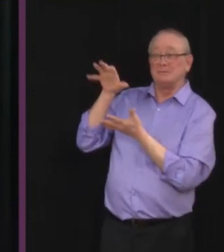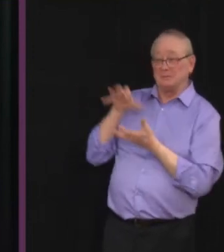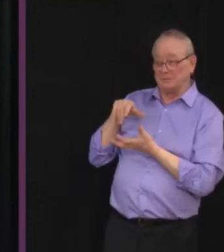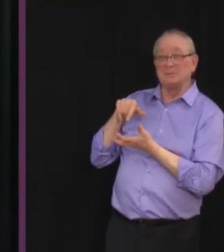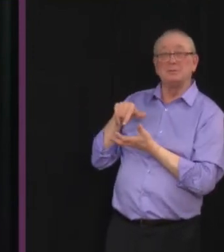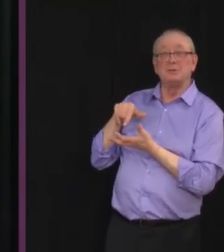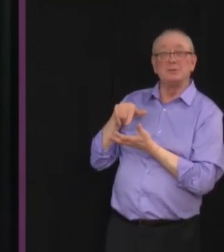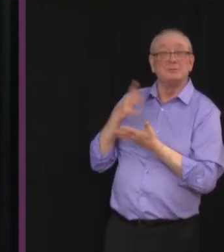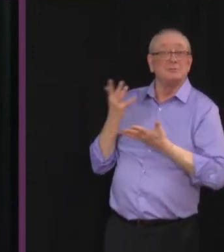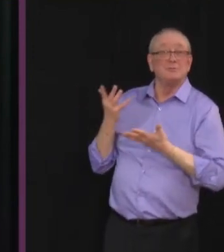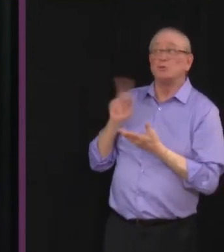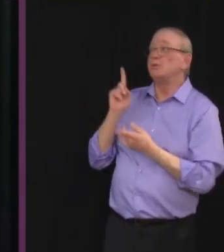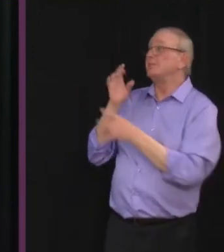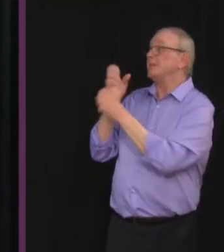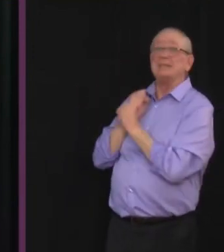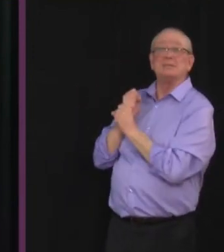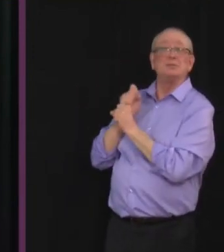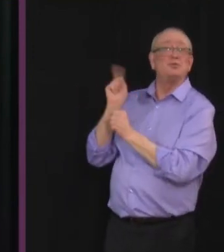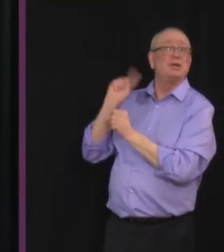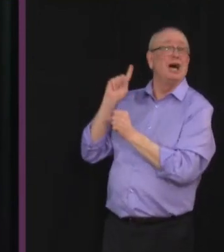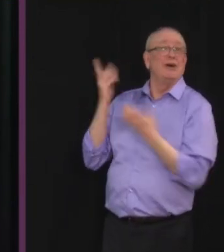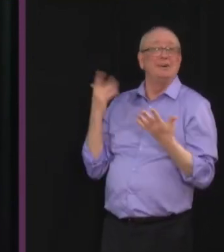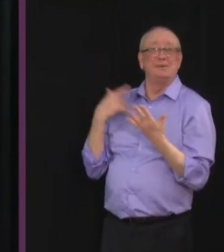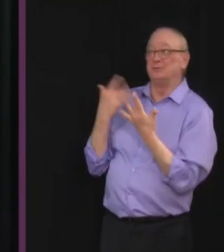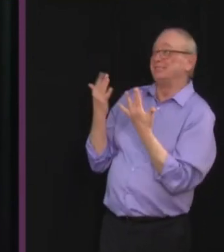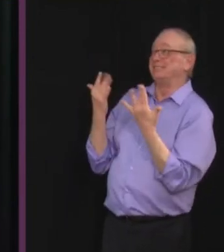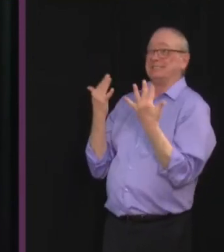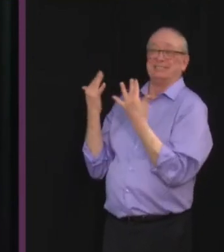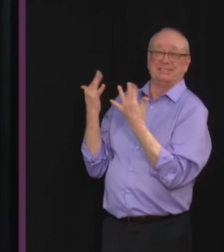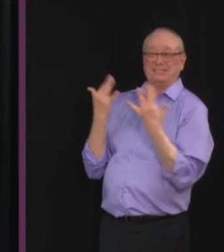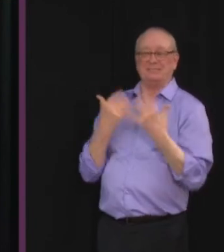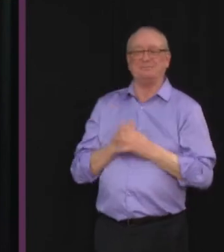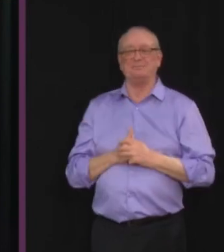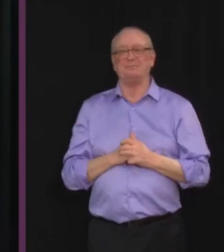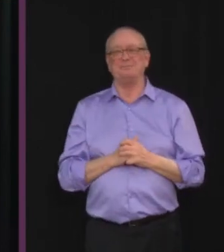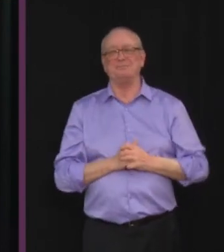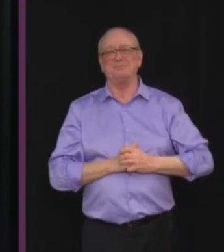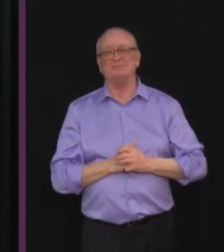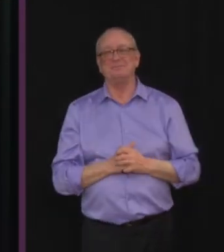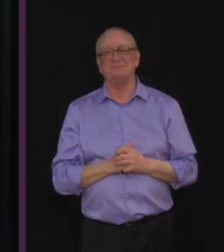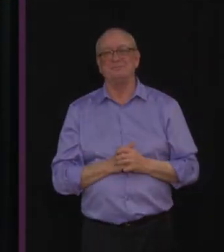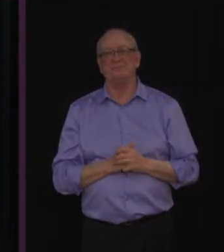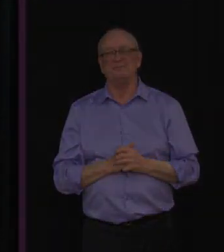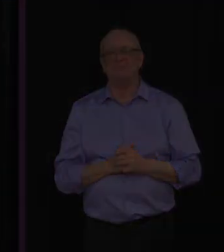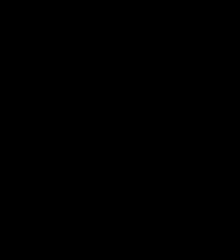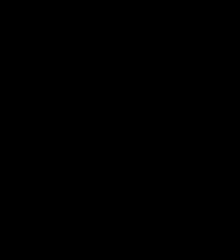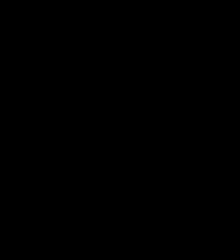needed to have the same amount of rollout that we could do for the seasonal flu vaccine.